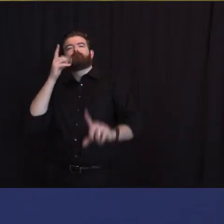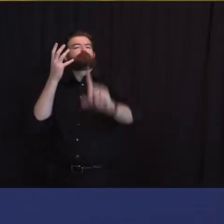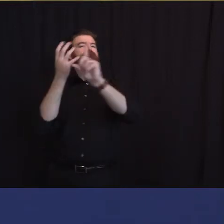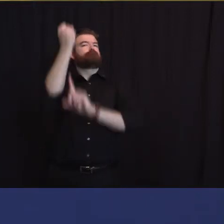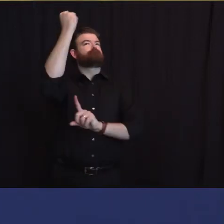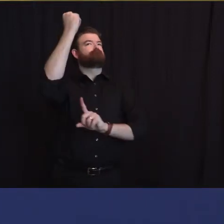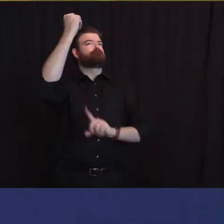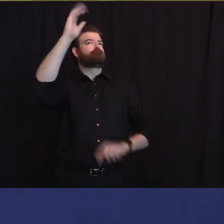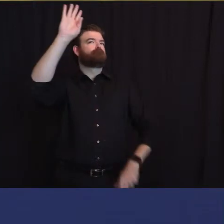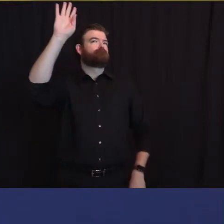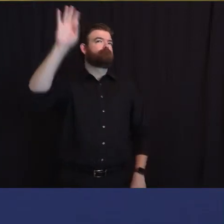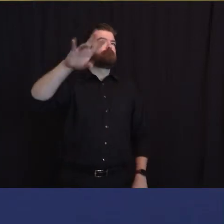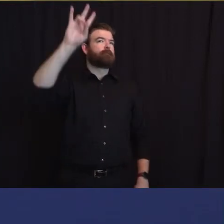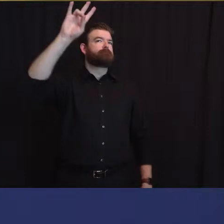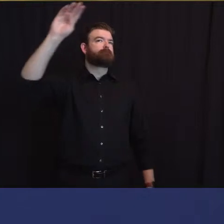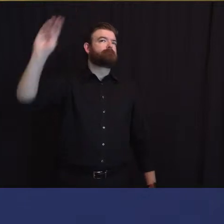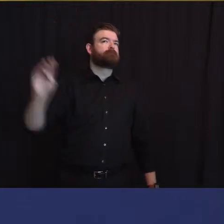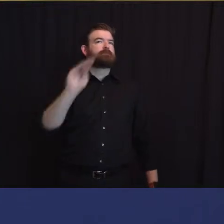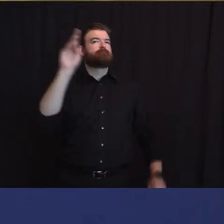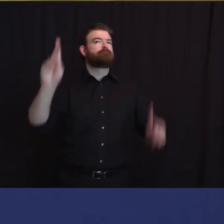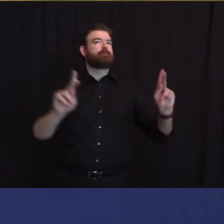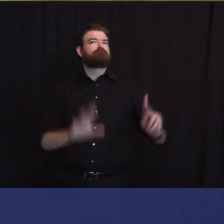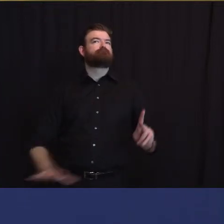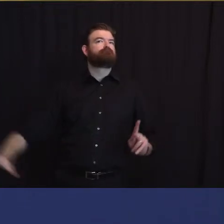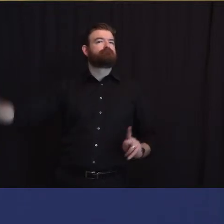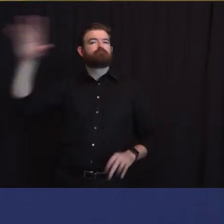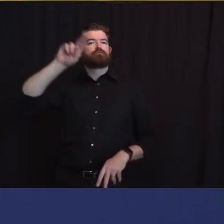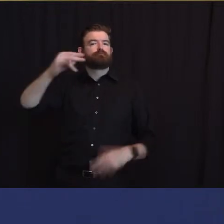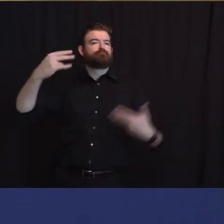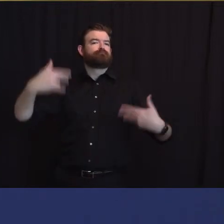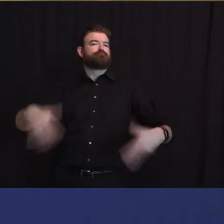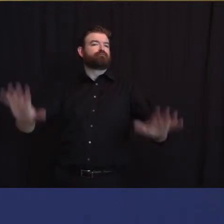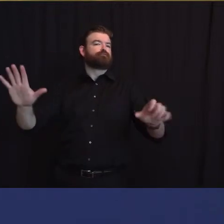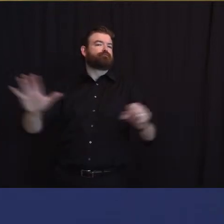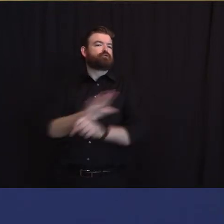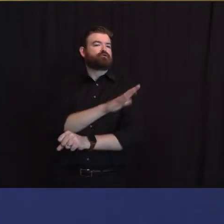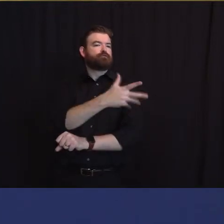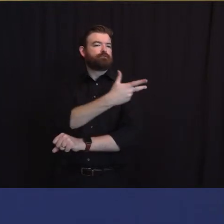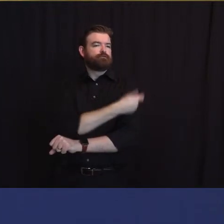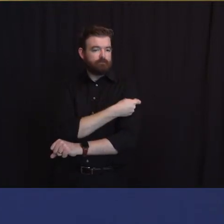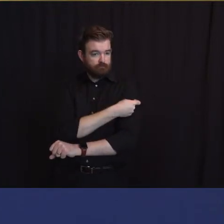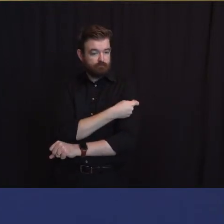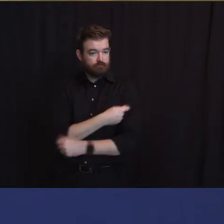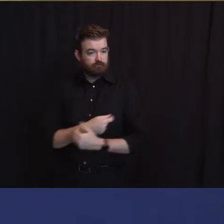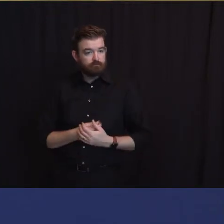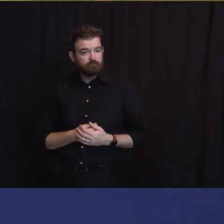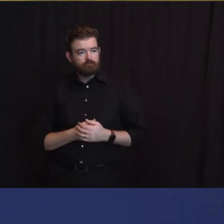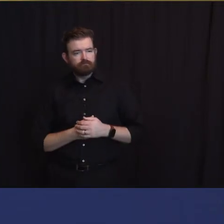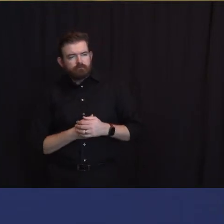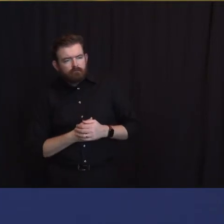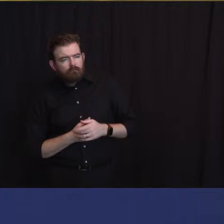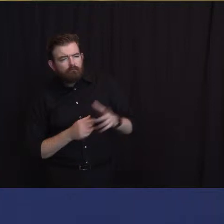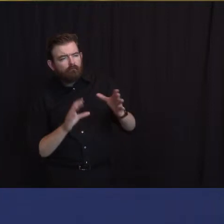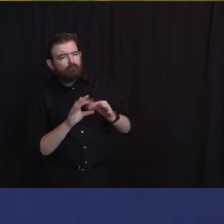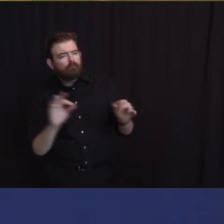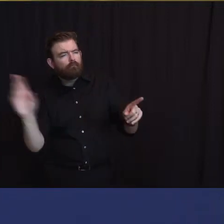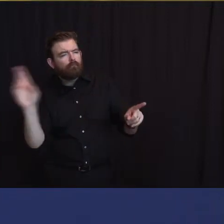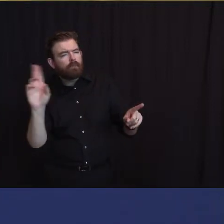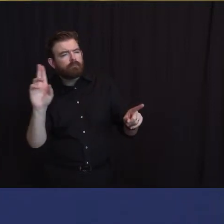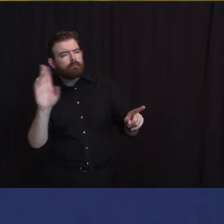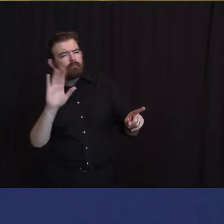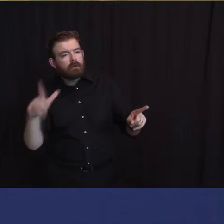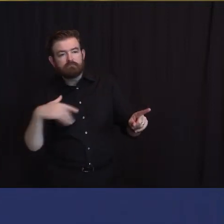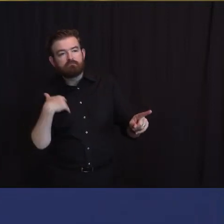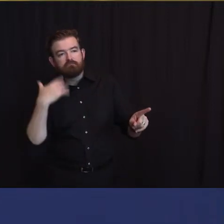of trying. I'm not familiar with the bill. With all due respect, we're following science,